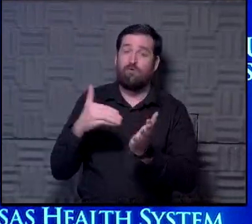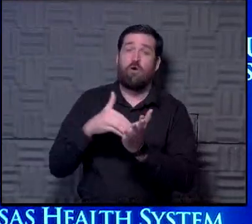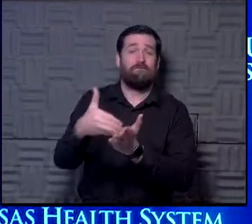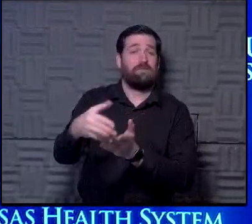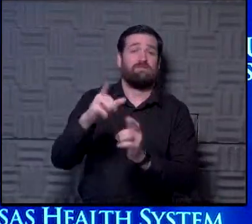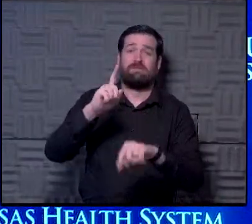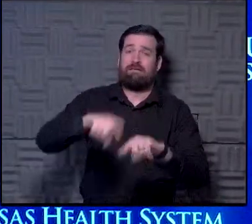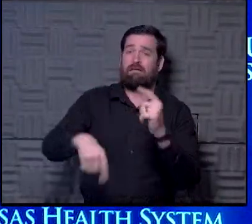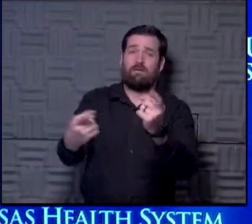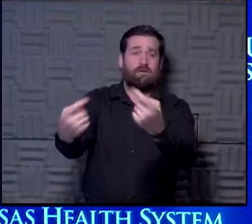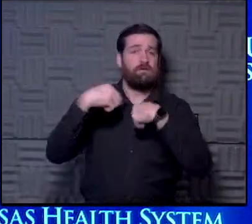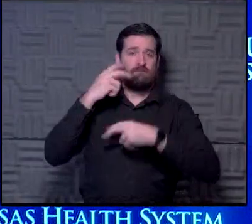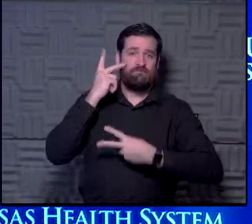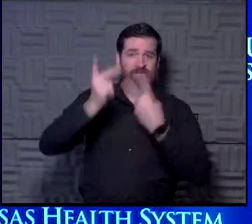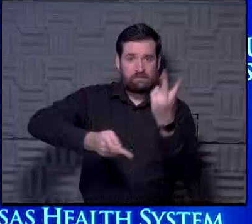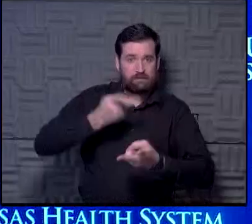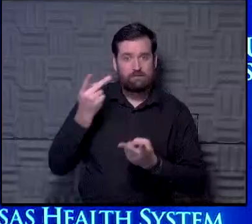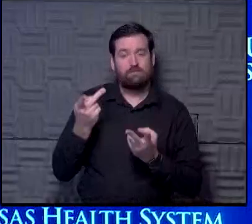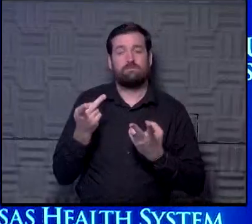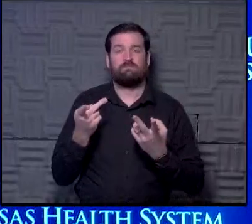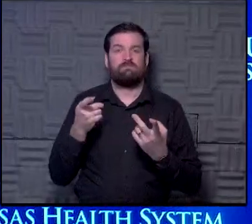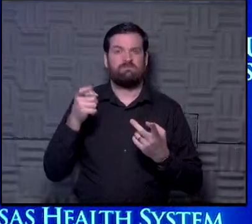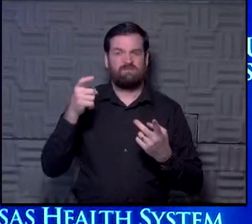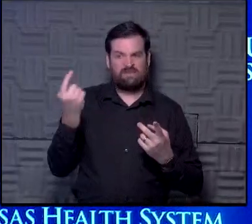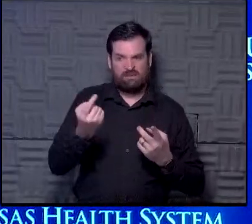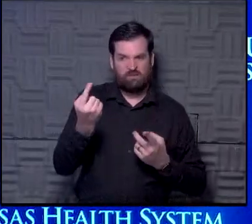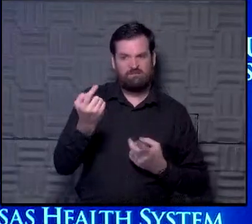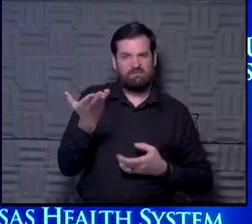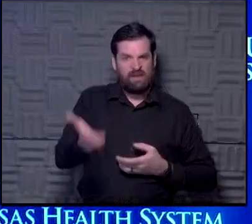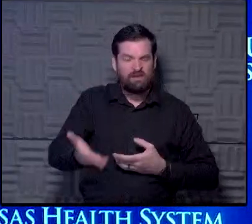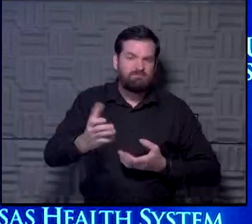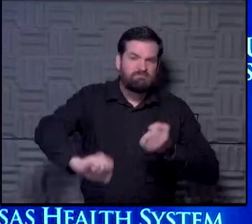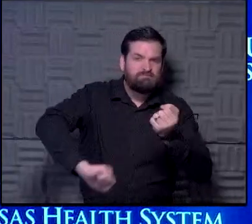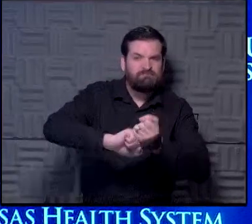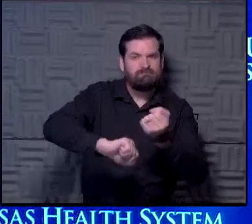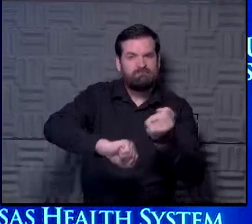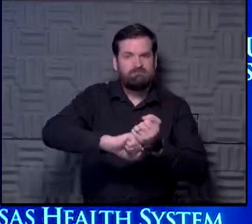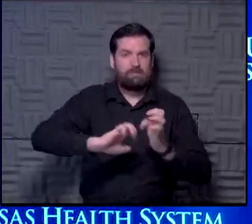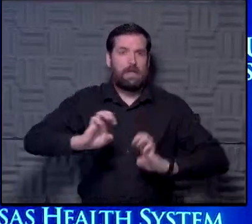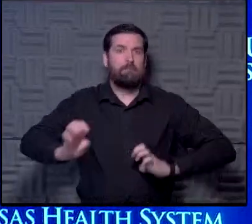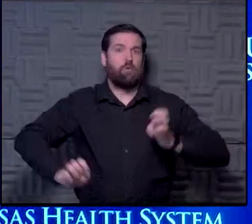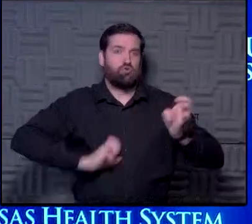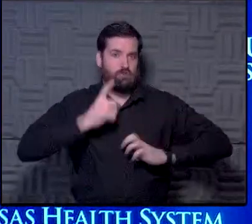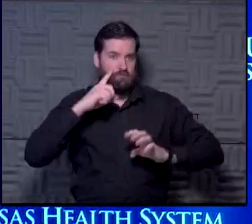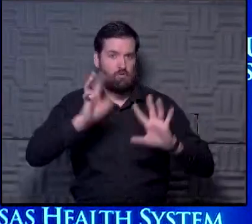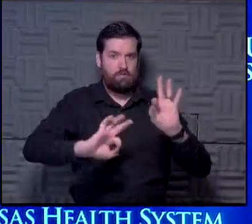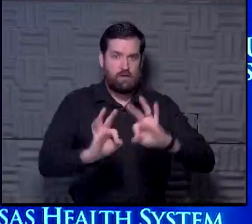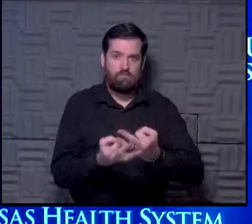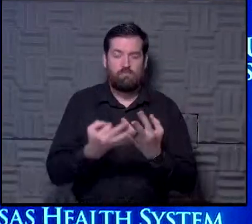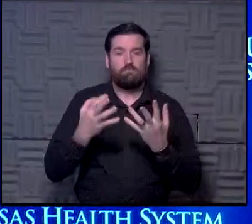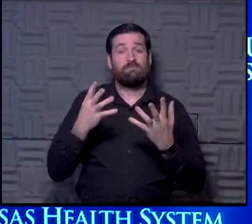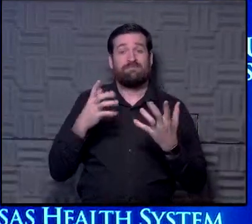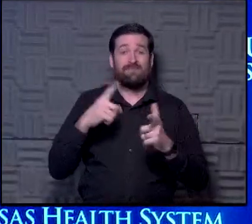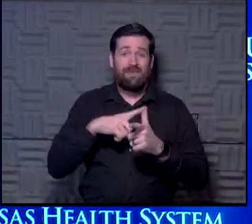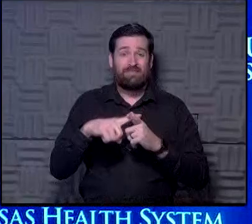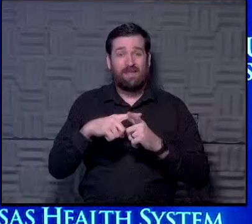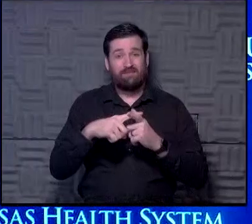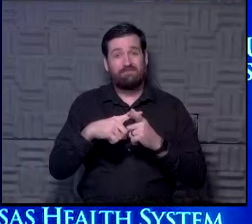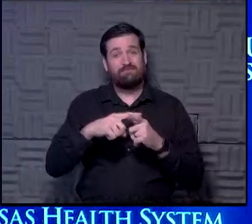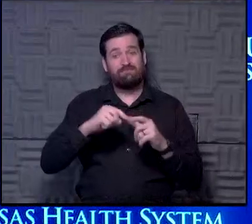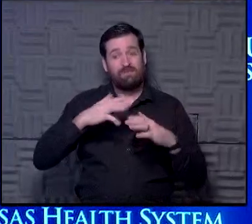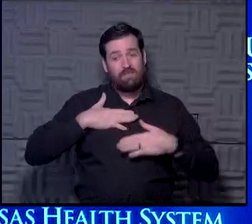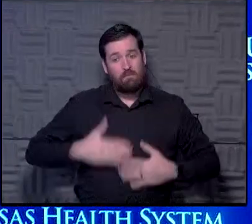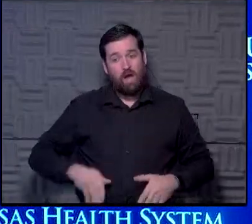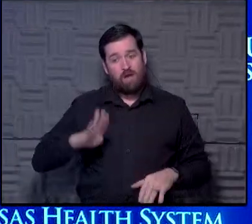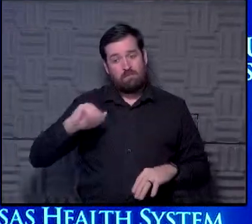hospital now. There's one, so someone has to be there emotionally for these people who are dying, and then they have to help put them into body bags.